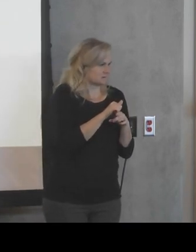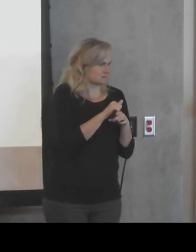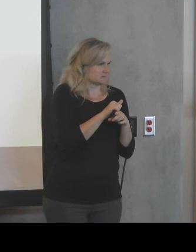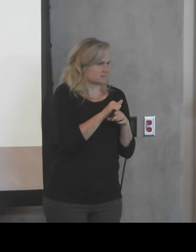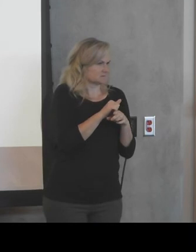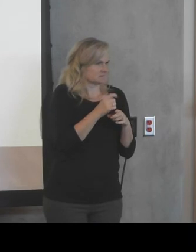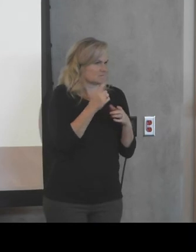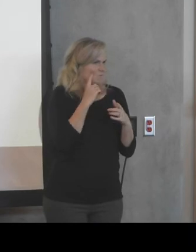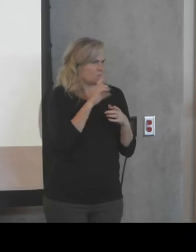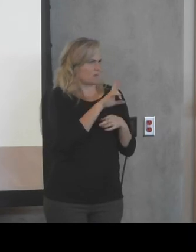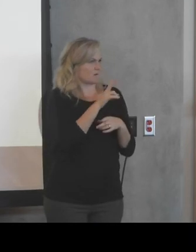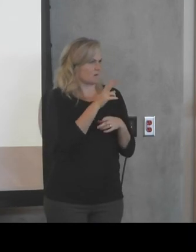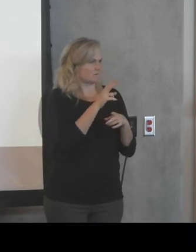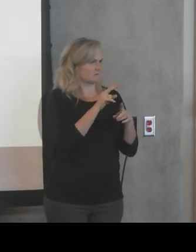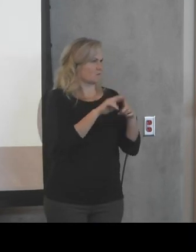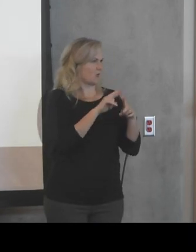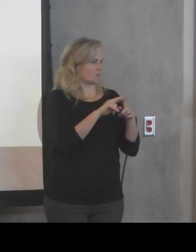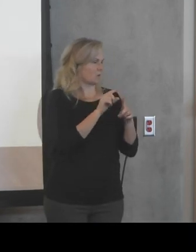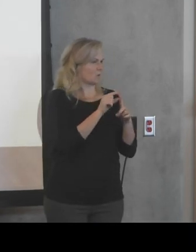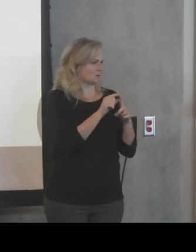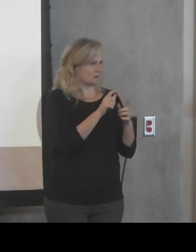vocabulary words.